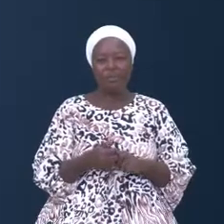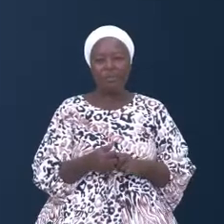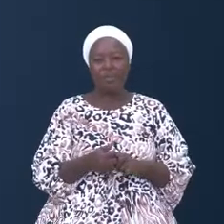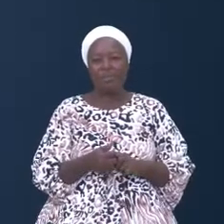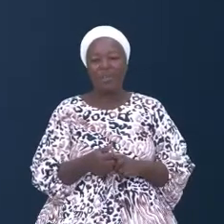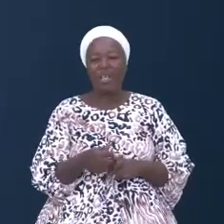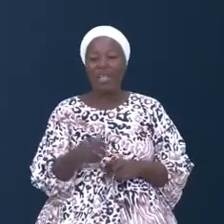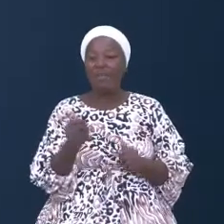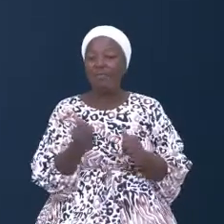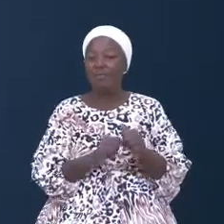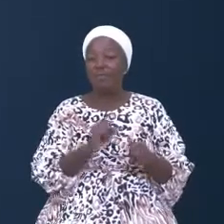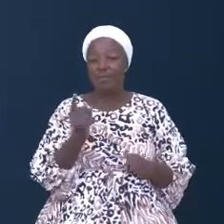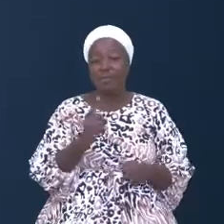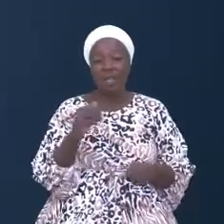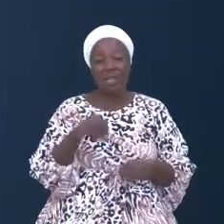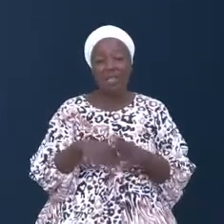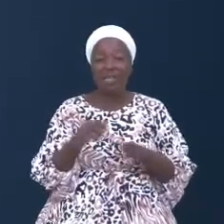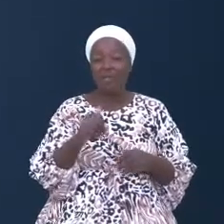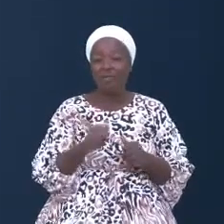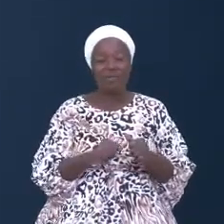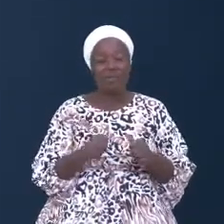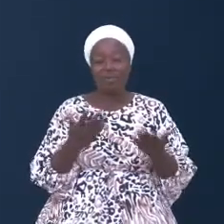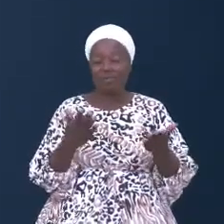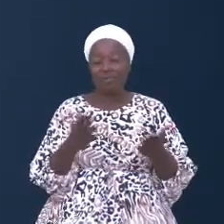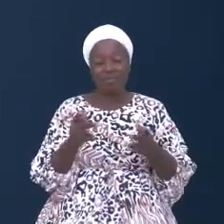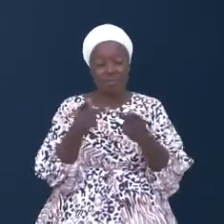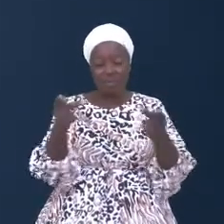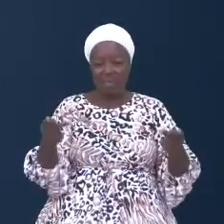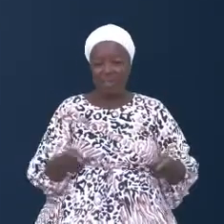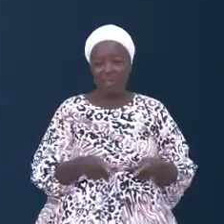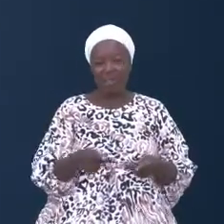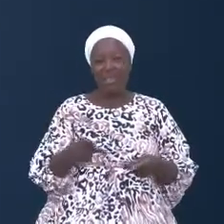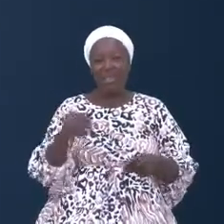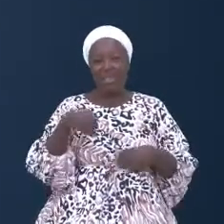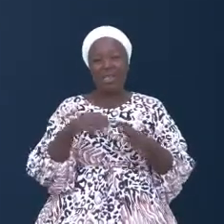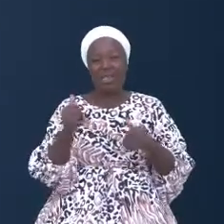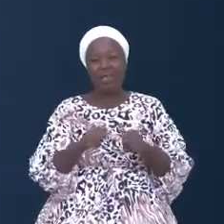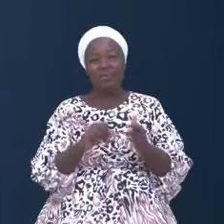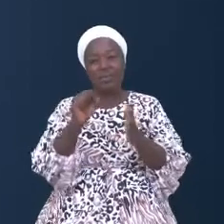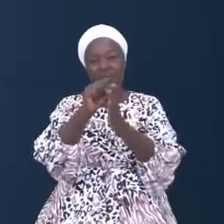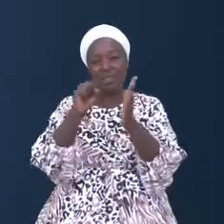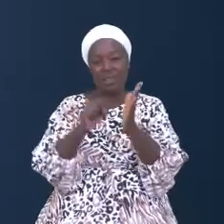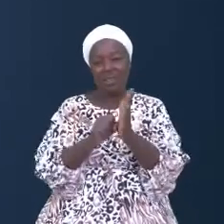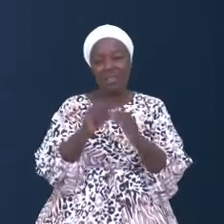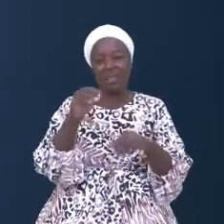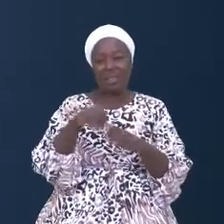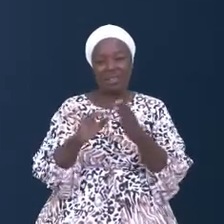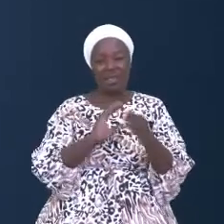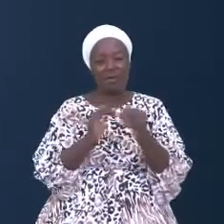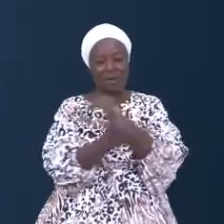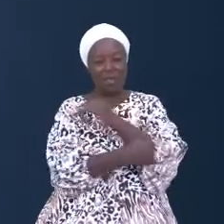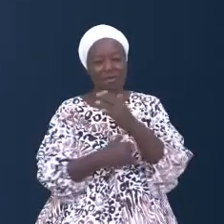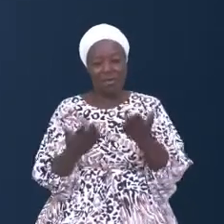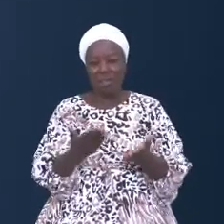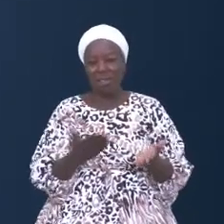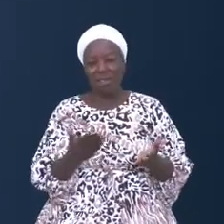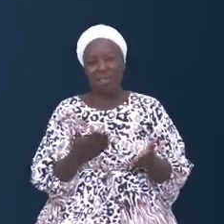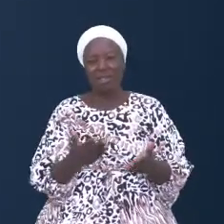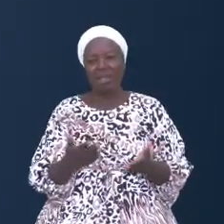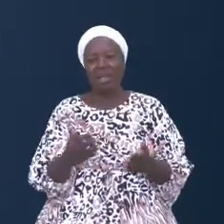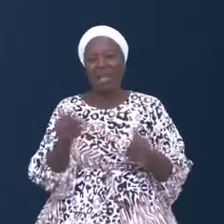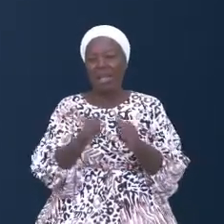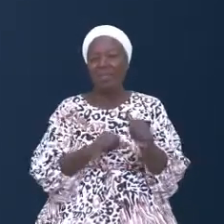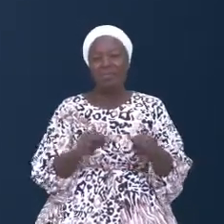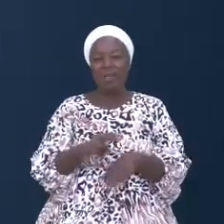Everywhere, in every congregation, in every state in our country here, every nation,